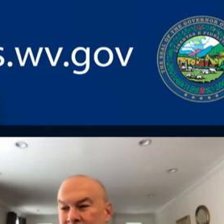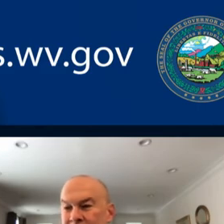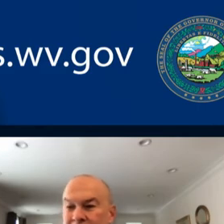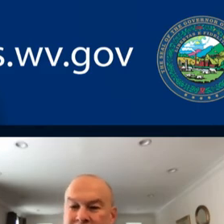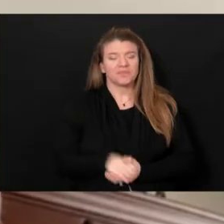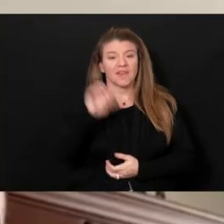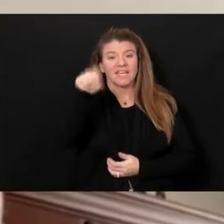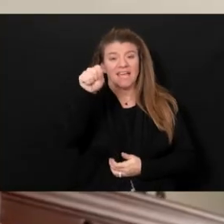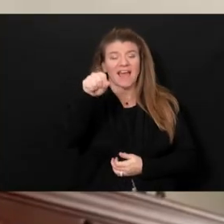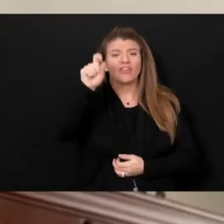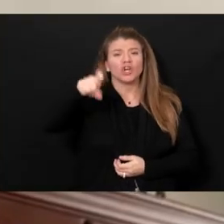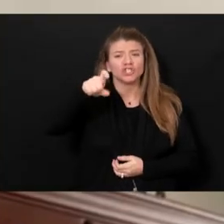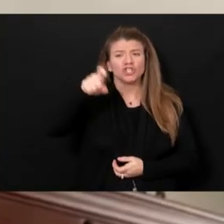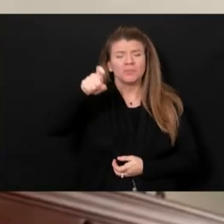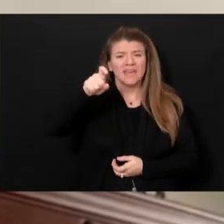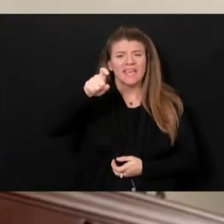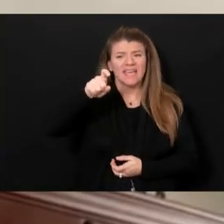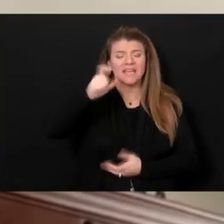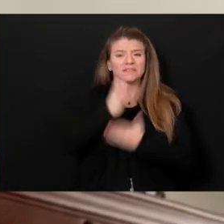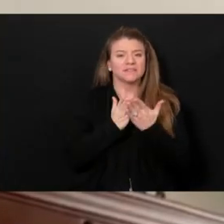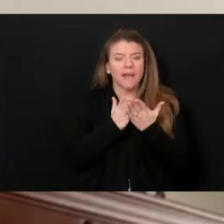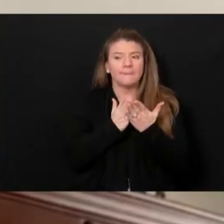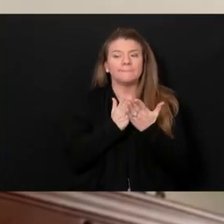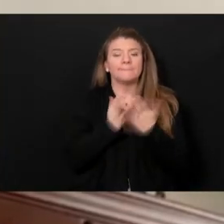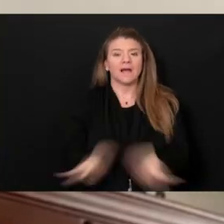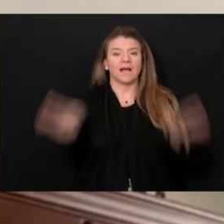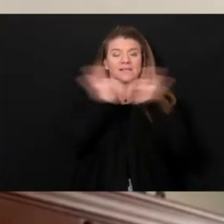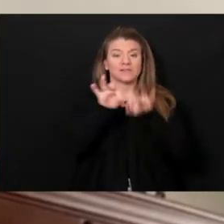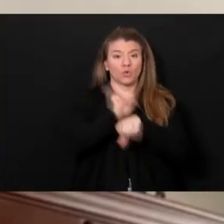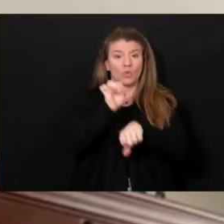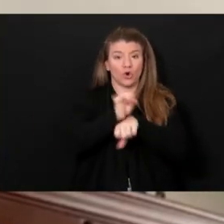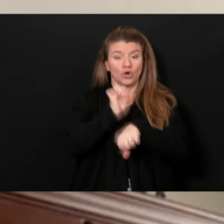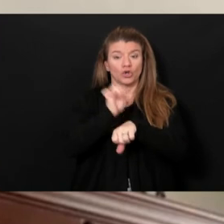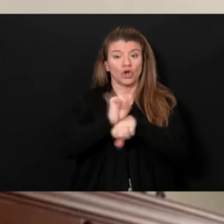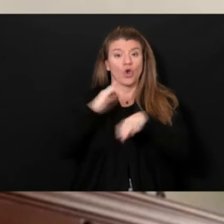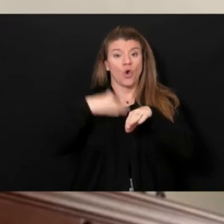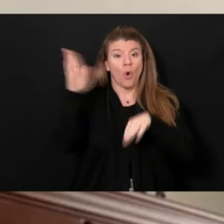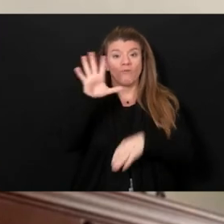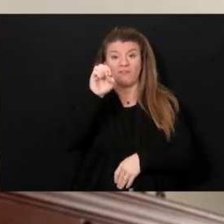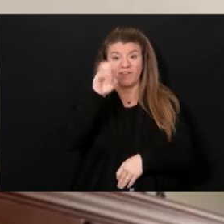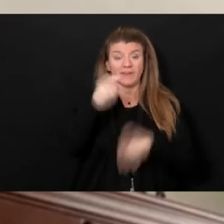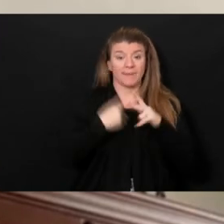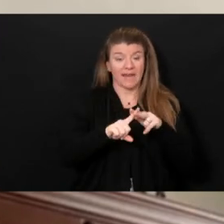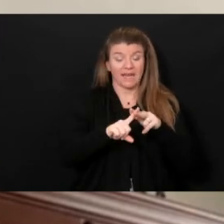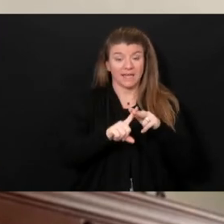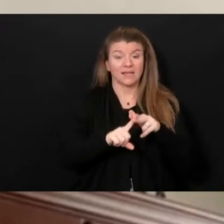Yeah, Mark, there should be some essential workers over the age of 50 beginning